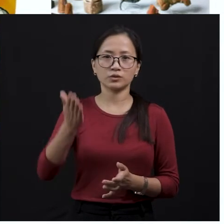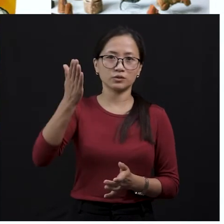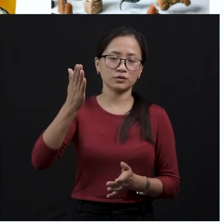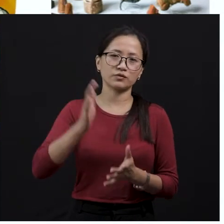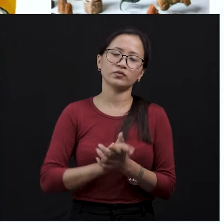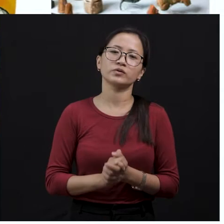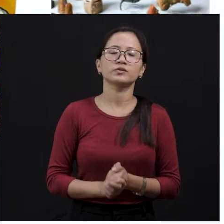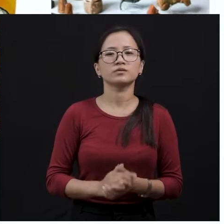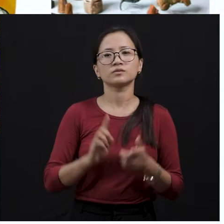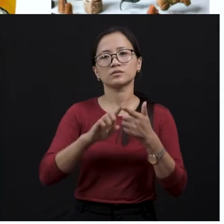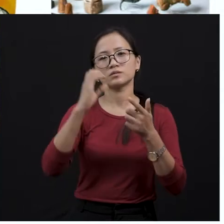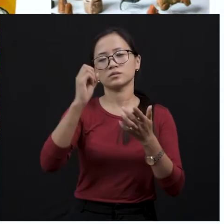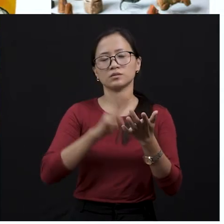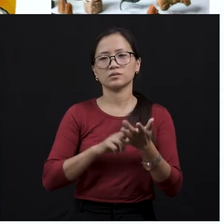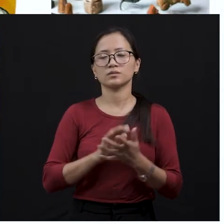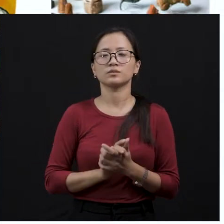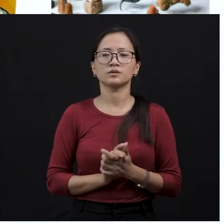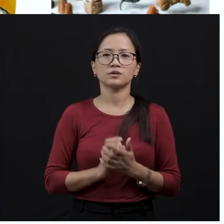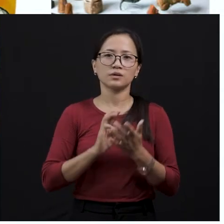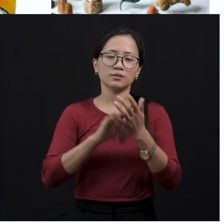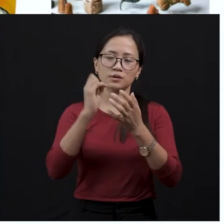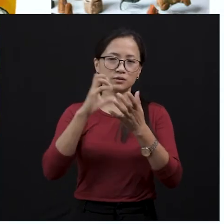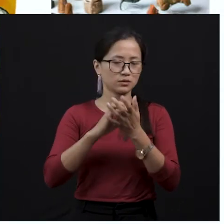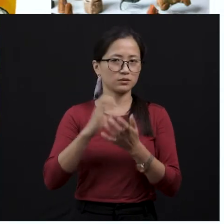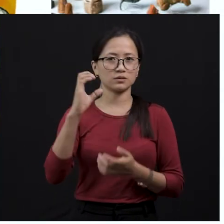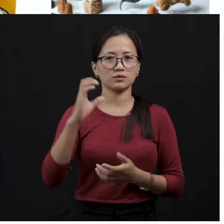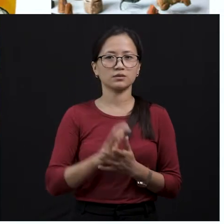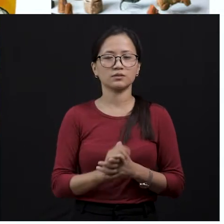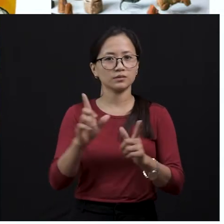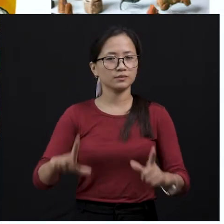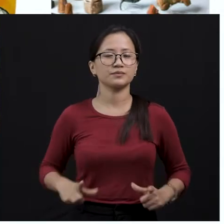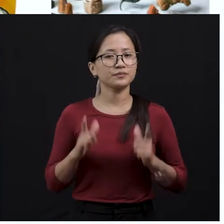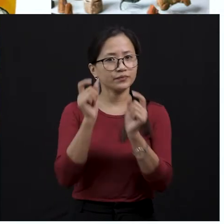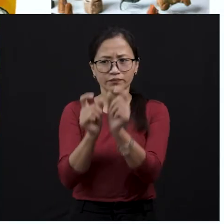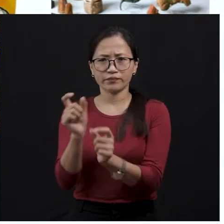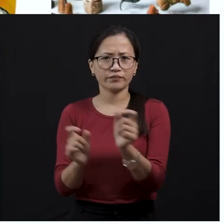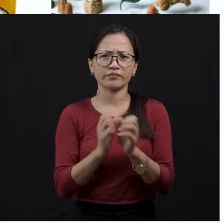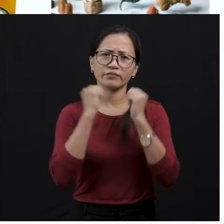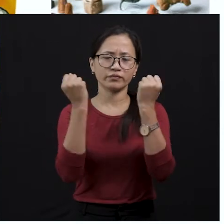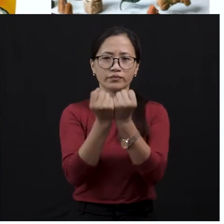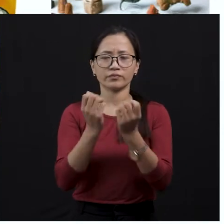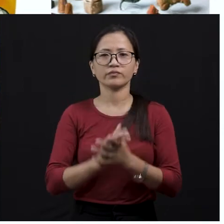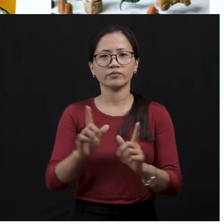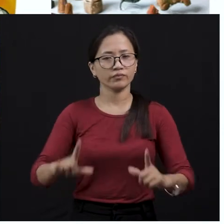of economic life. Now coming to social life. So